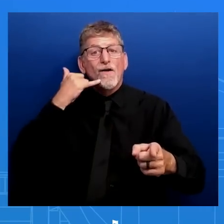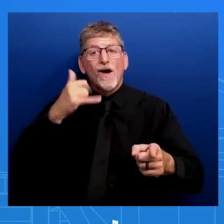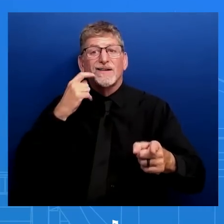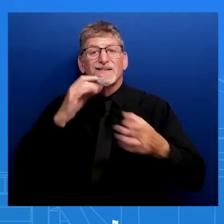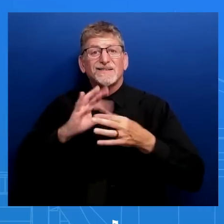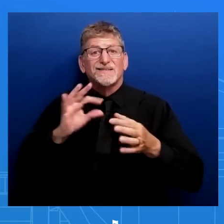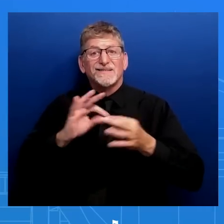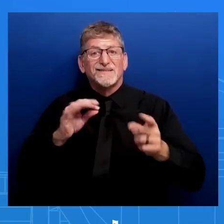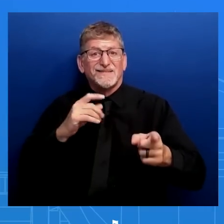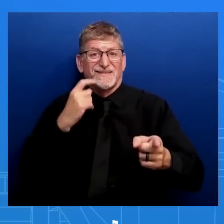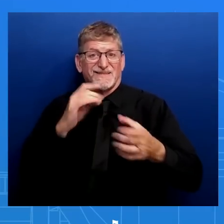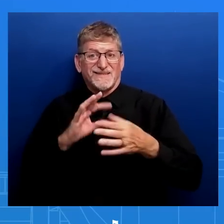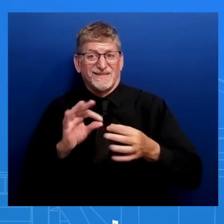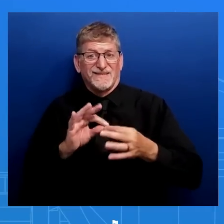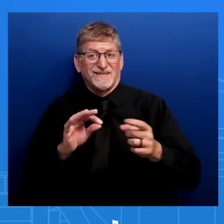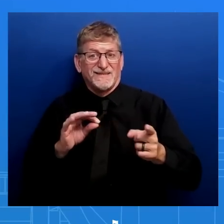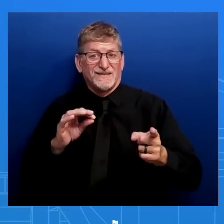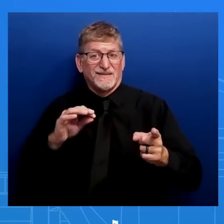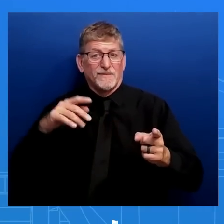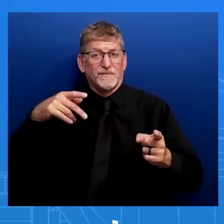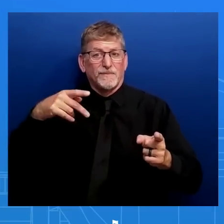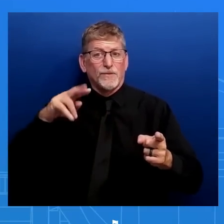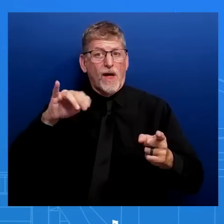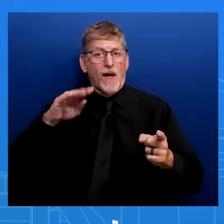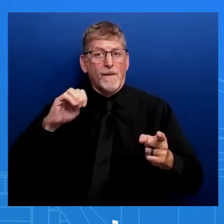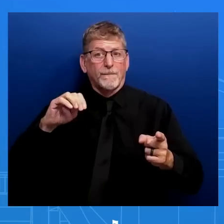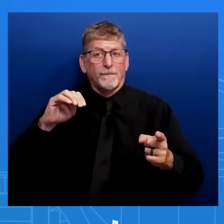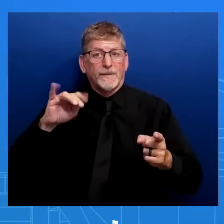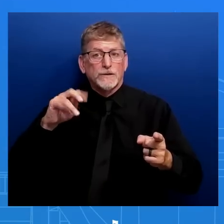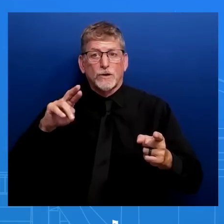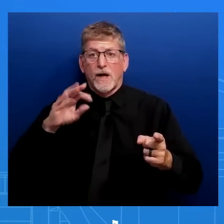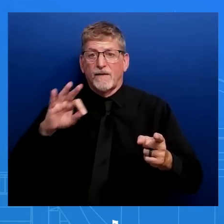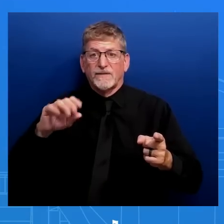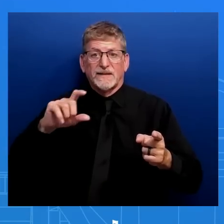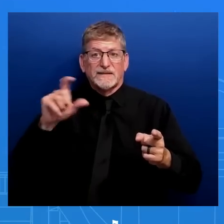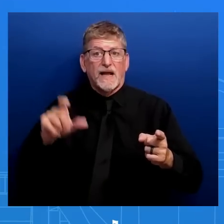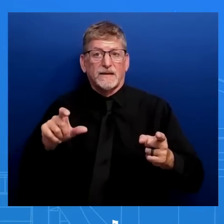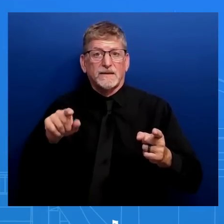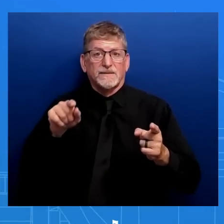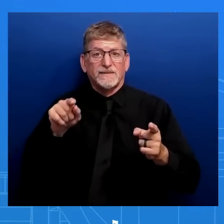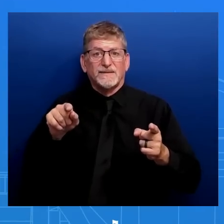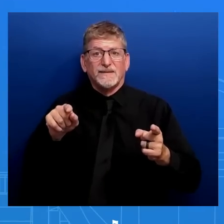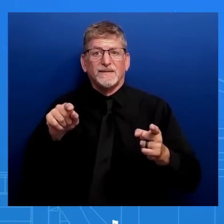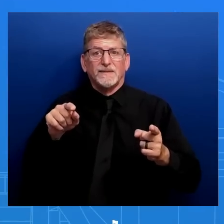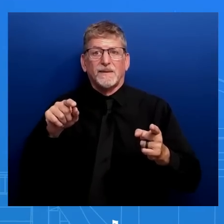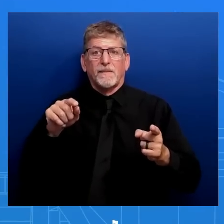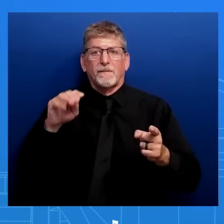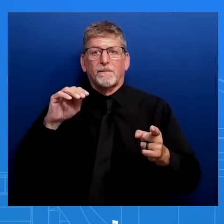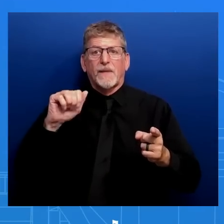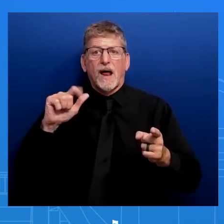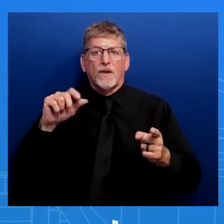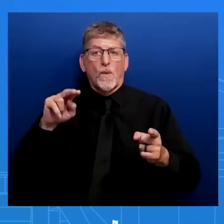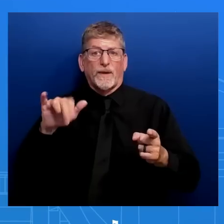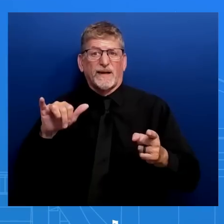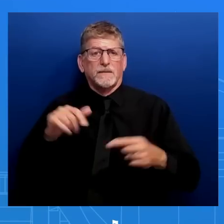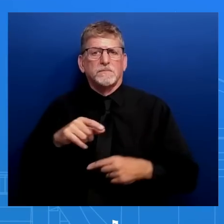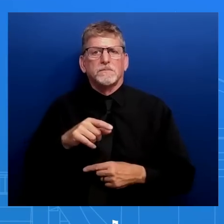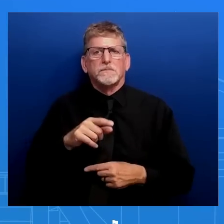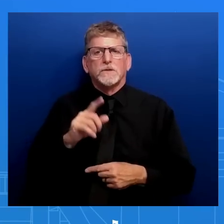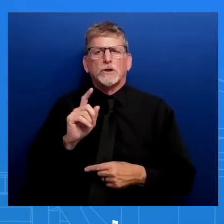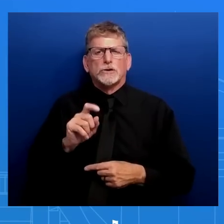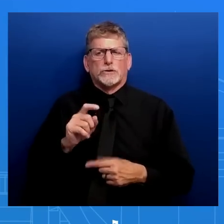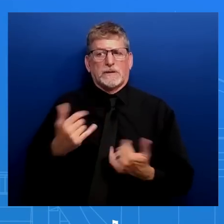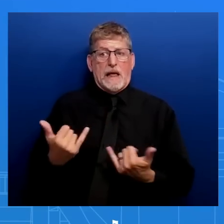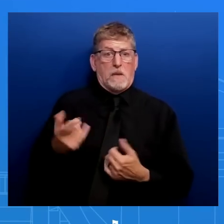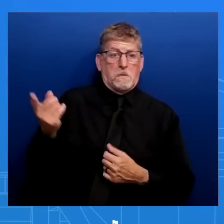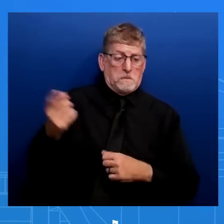Italy, Prime Minister Meloni, and that call should be taking place just about now. We'll give you a readout when it's over, but it'll be very much